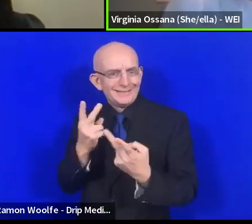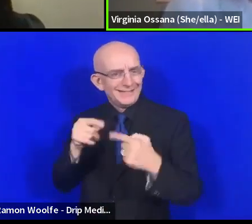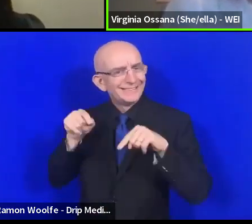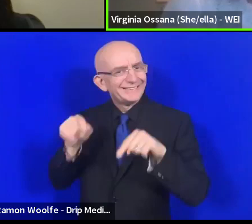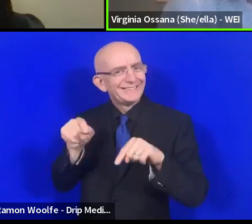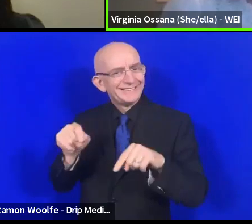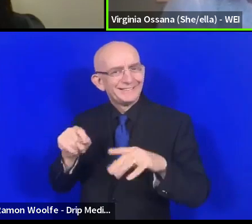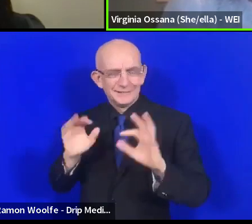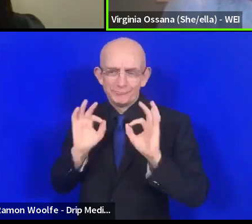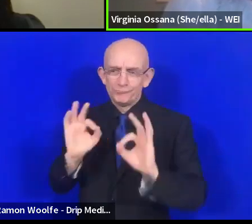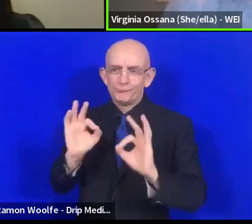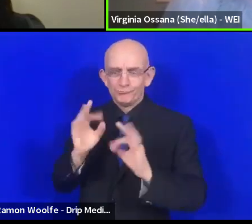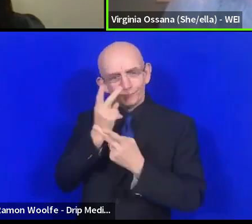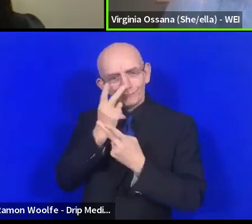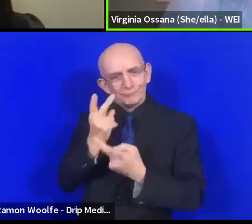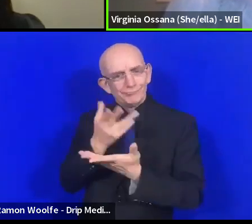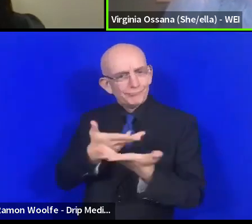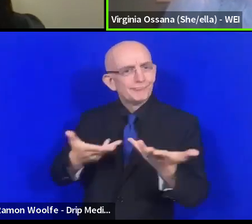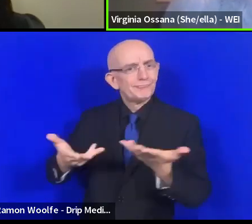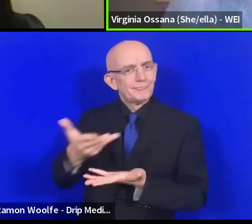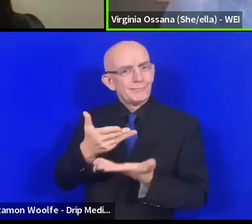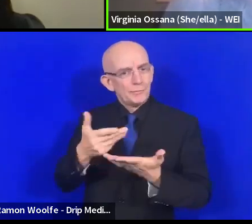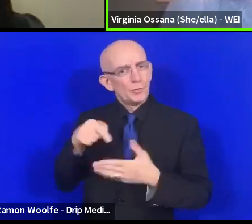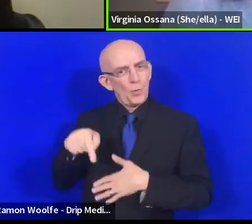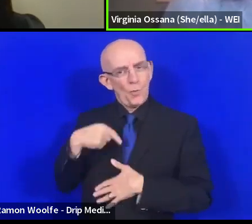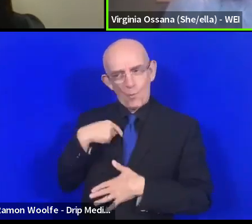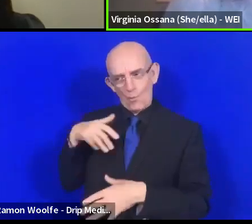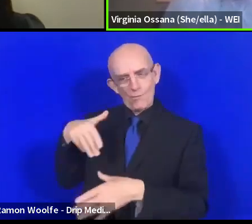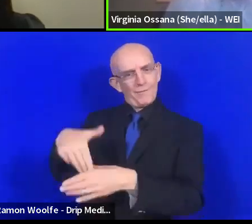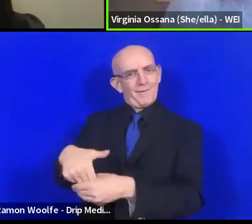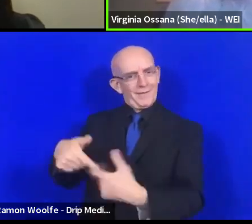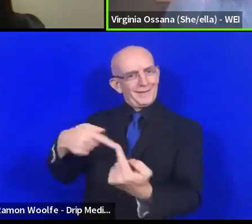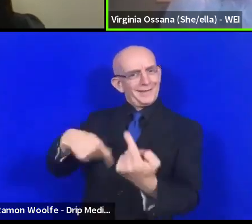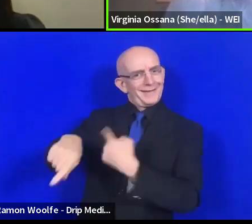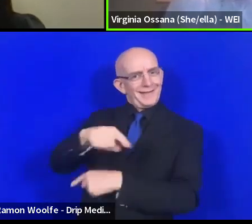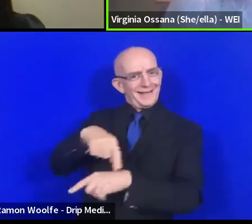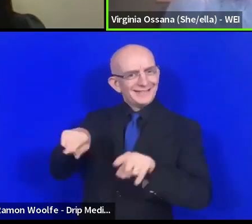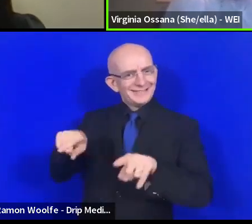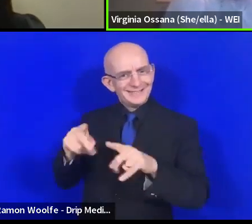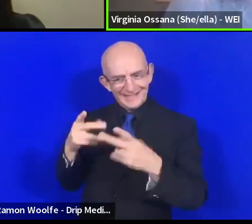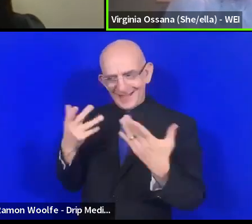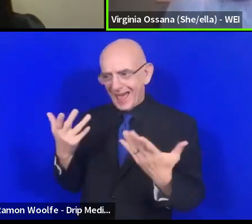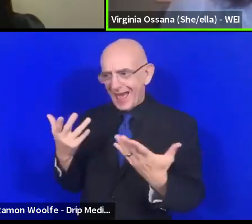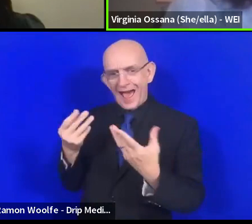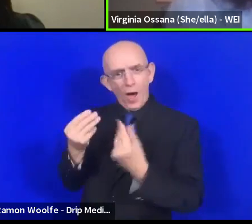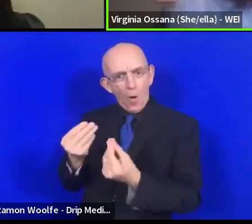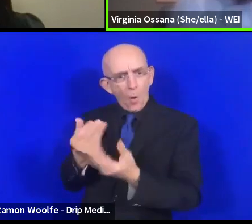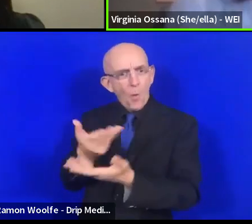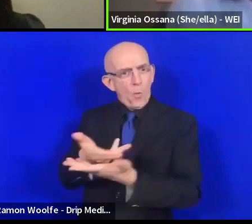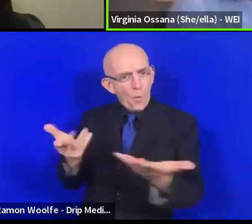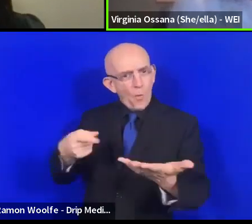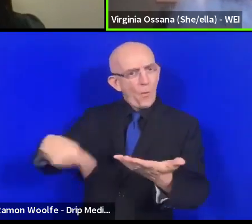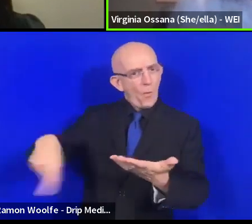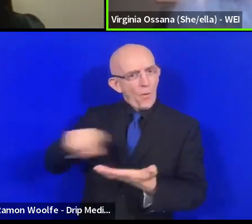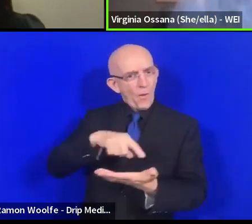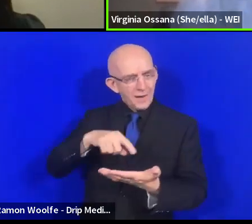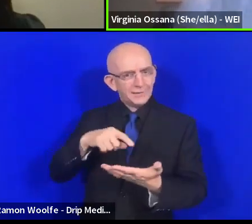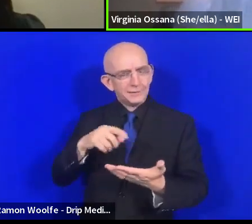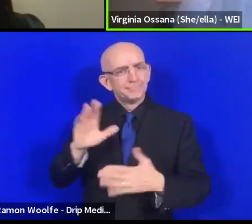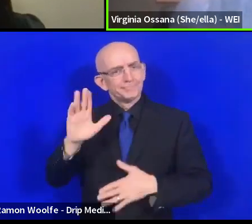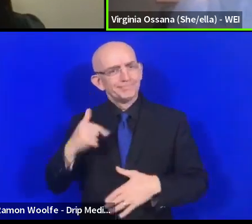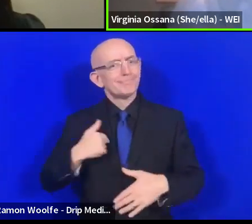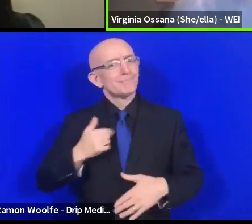that event, and to see how people really wanted to be with one another and to